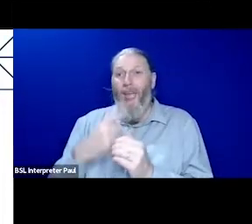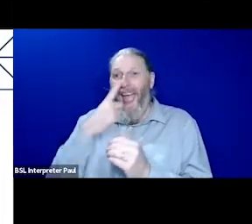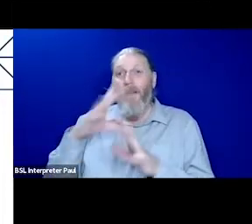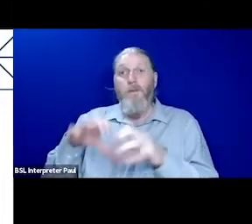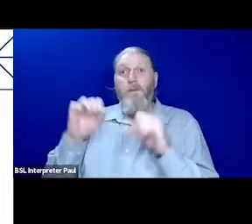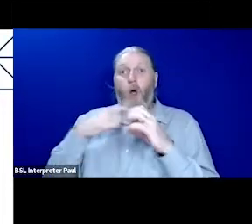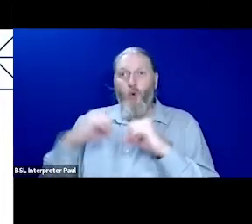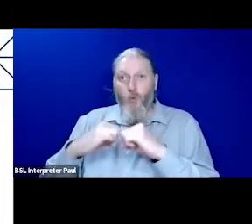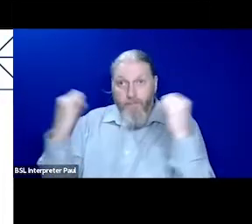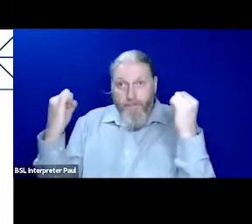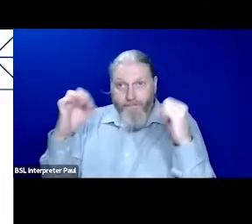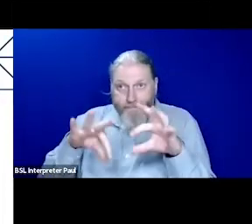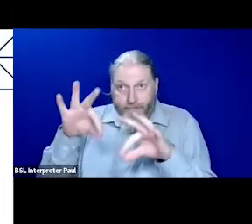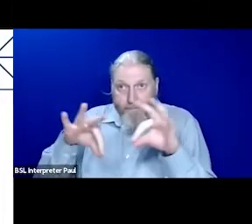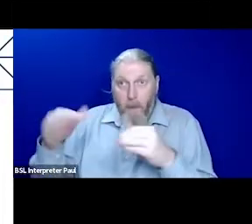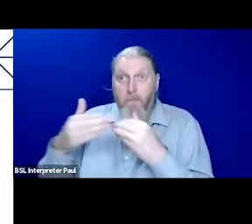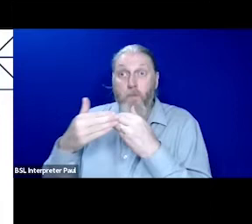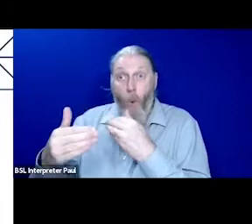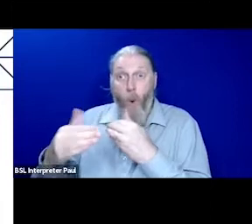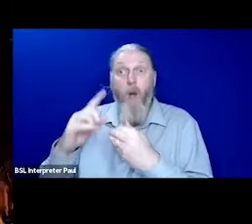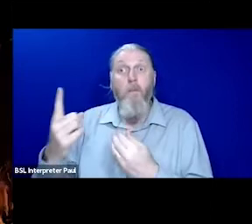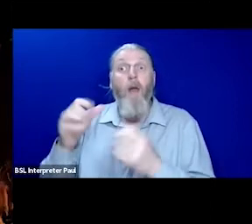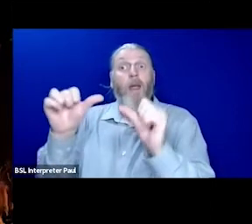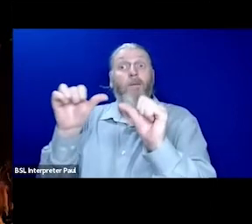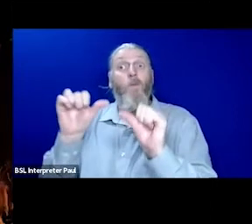we are finding, if you go to the next slide,